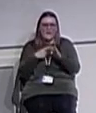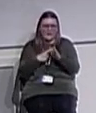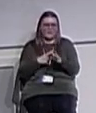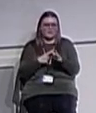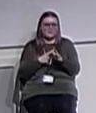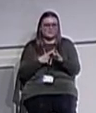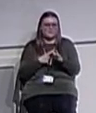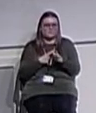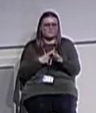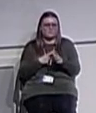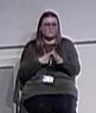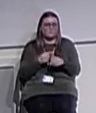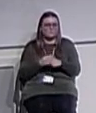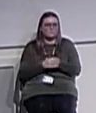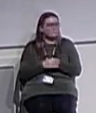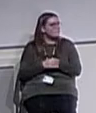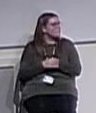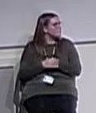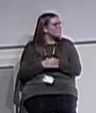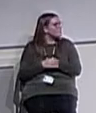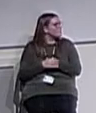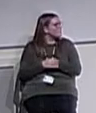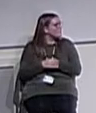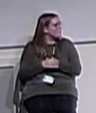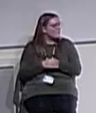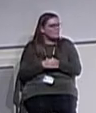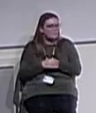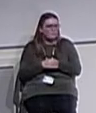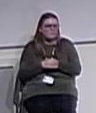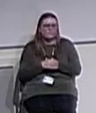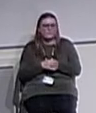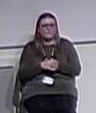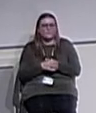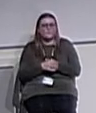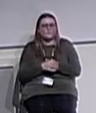are. So it's going to be a straight 3A offer if you've only done one science.